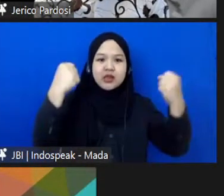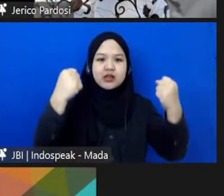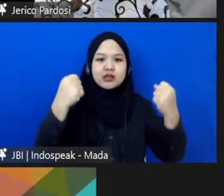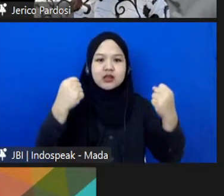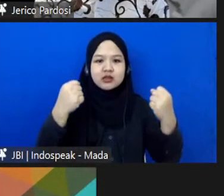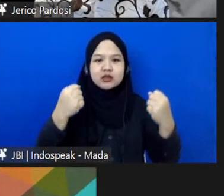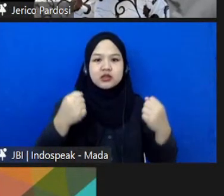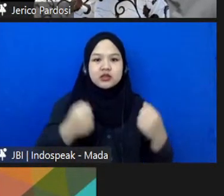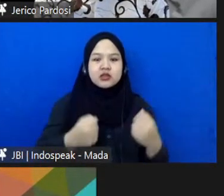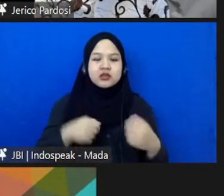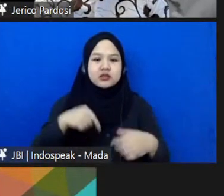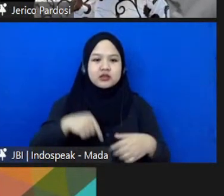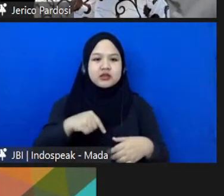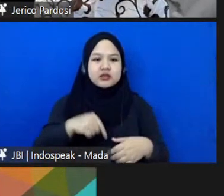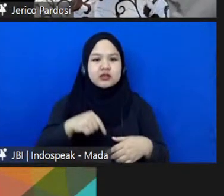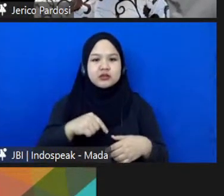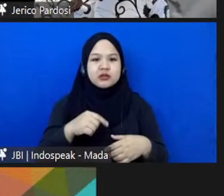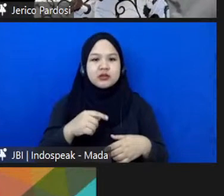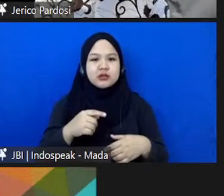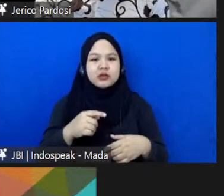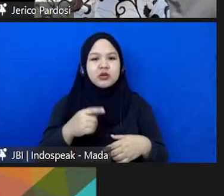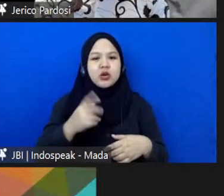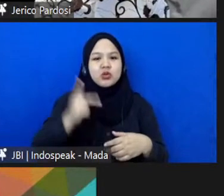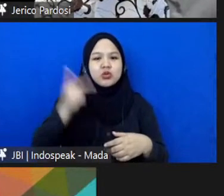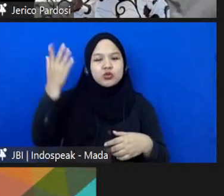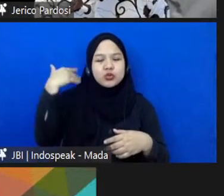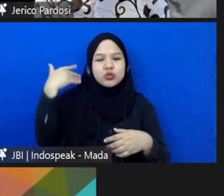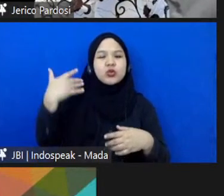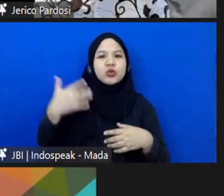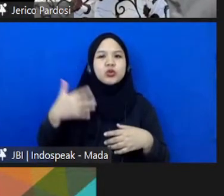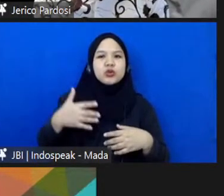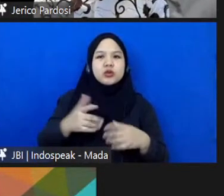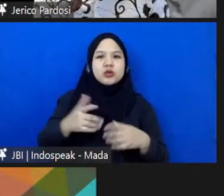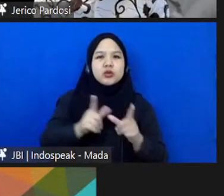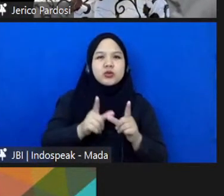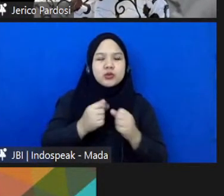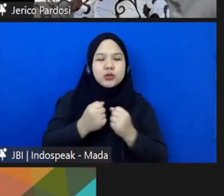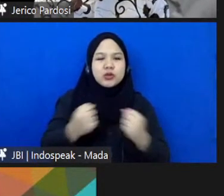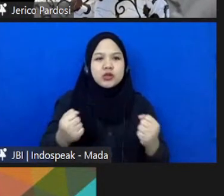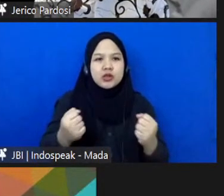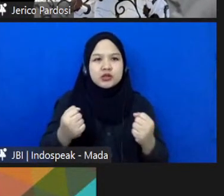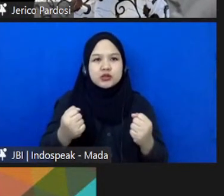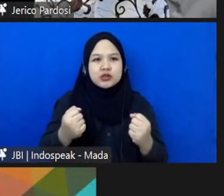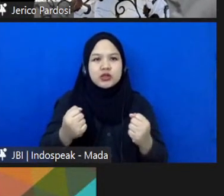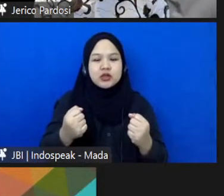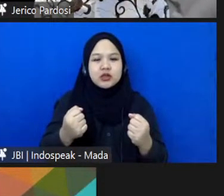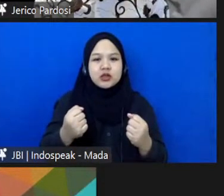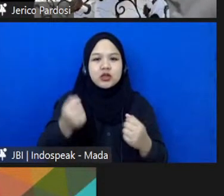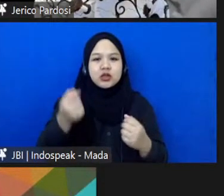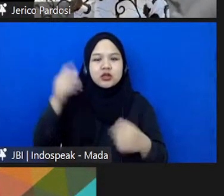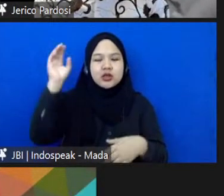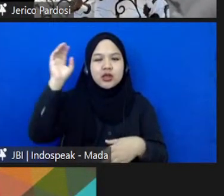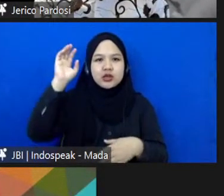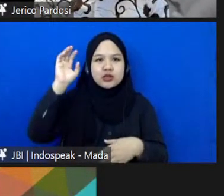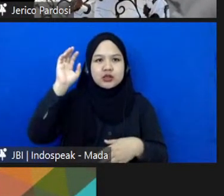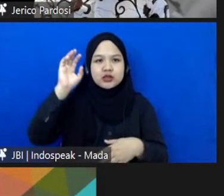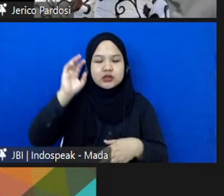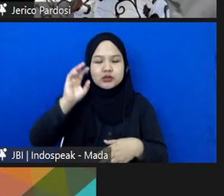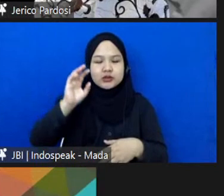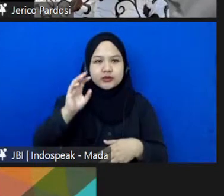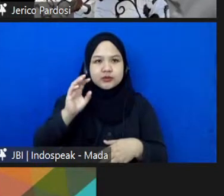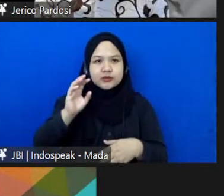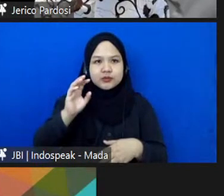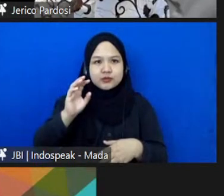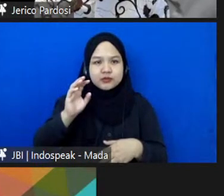government, especially those in power. So psychiatrists were mostly European, of European